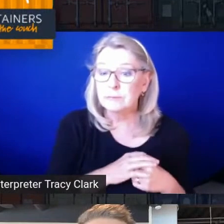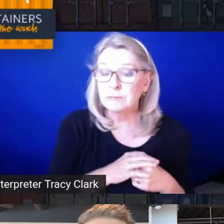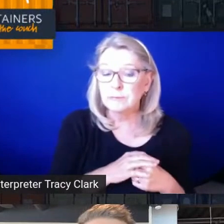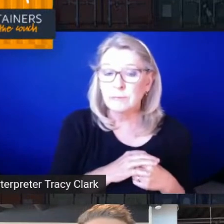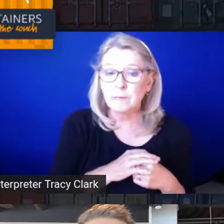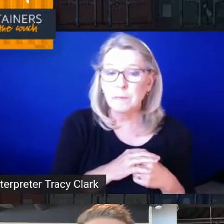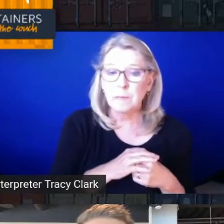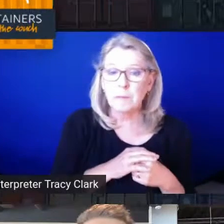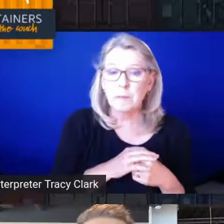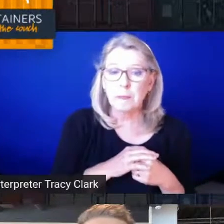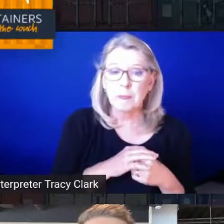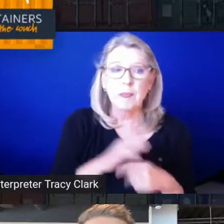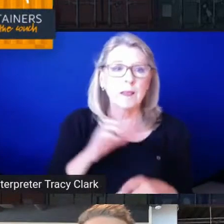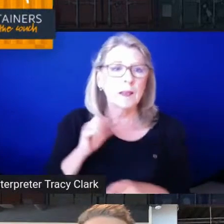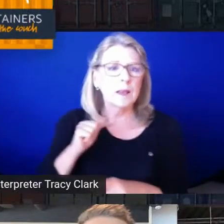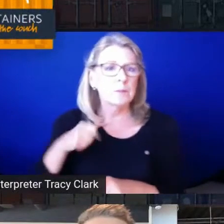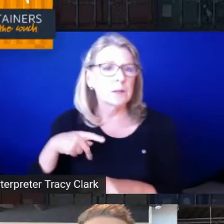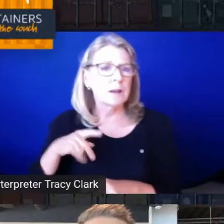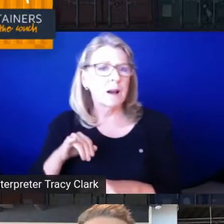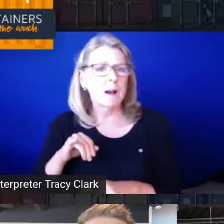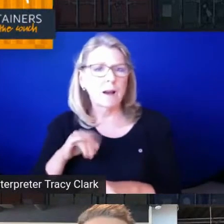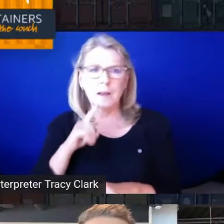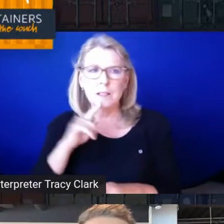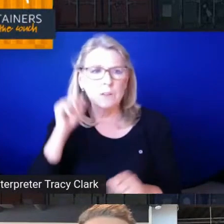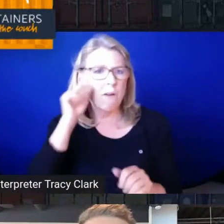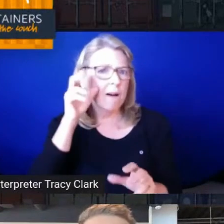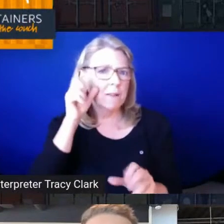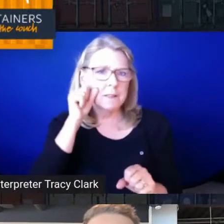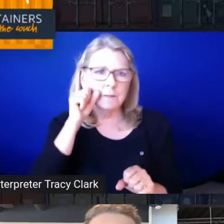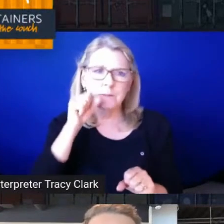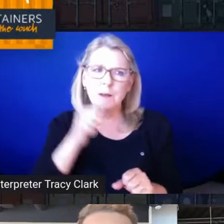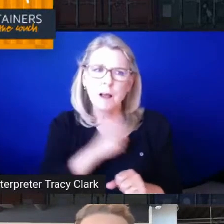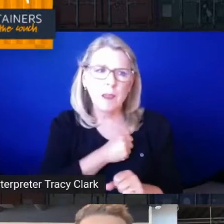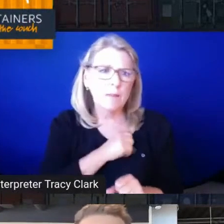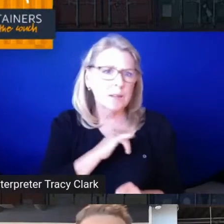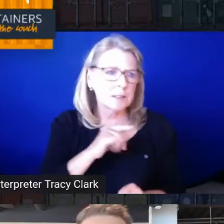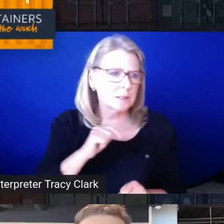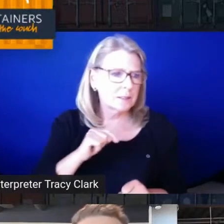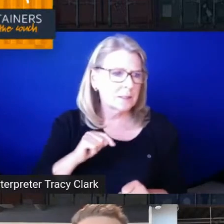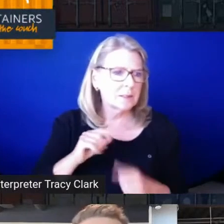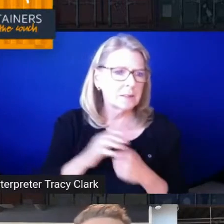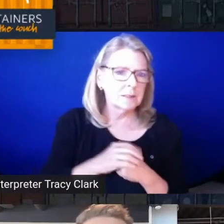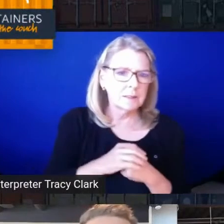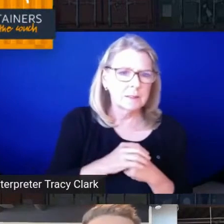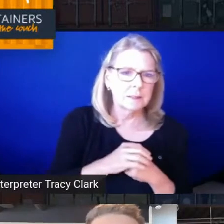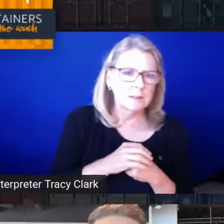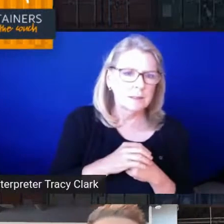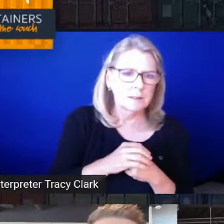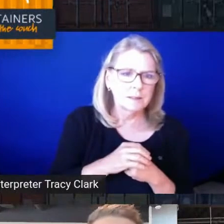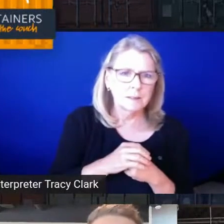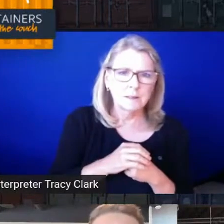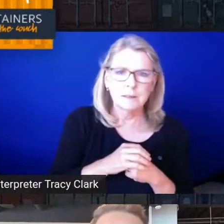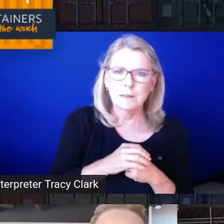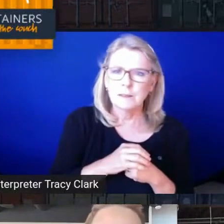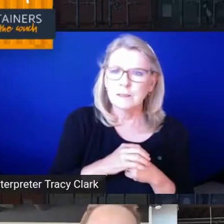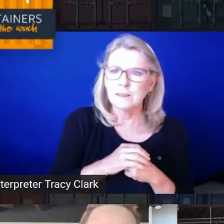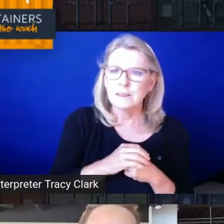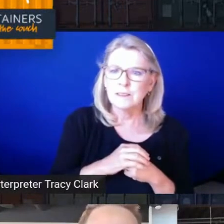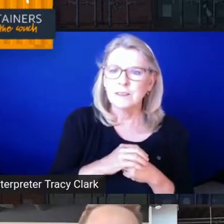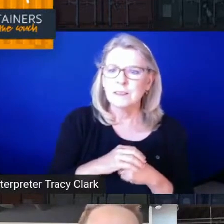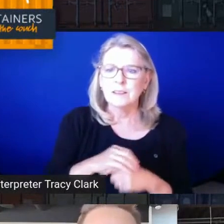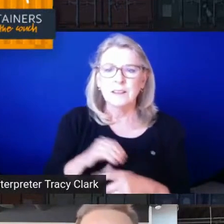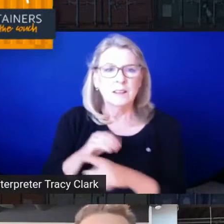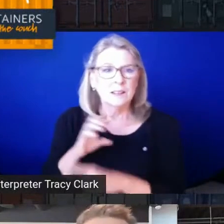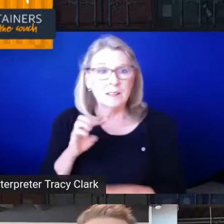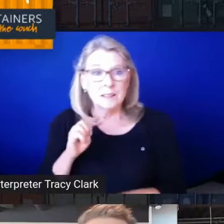eBPF is awesome. I love it. Everybody hearts eBPF. I confirm the ecosystem